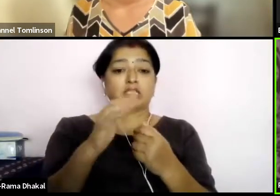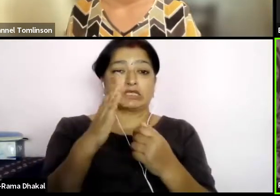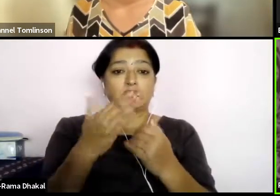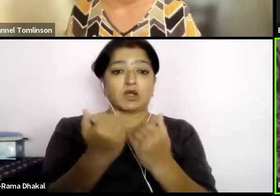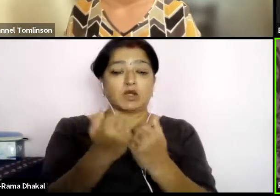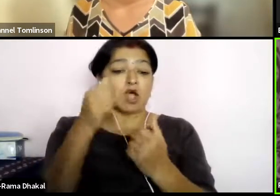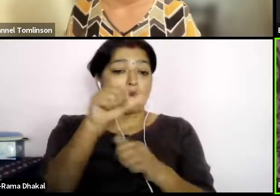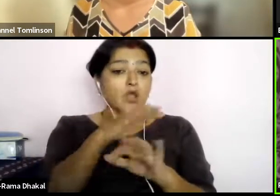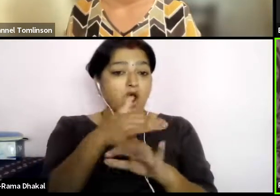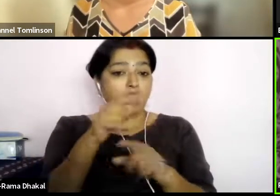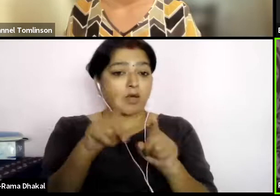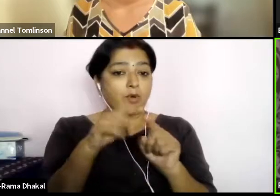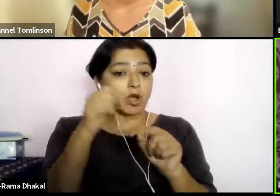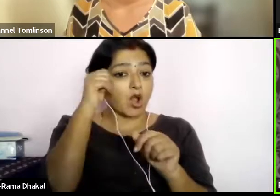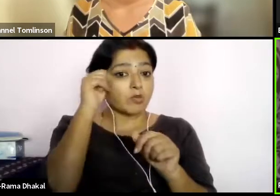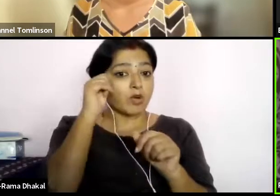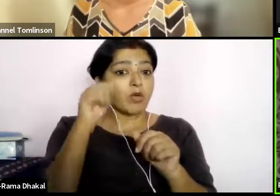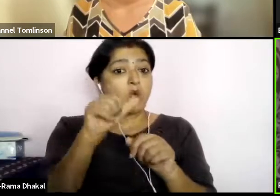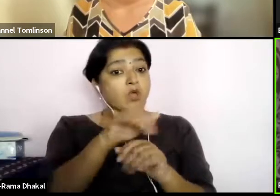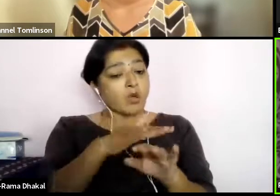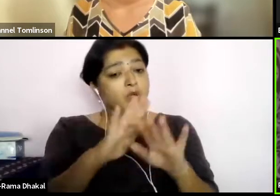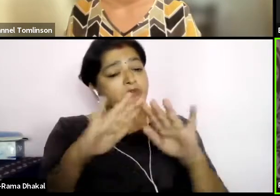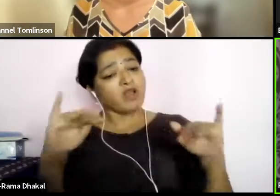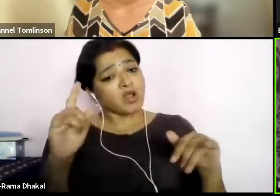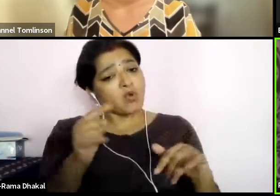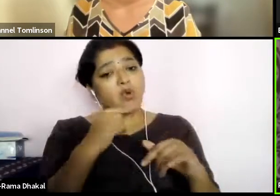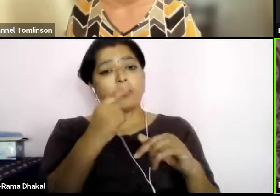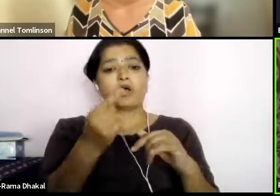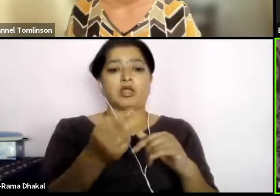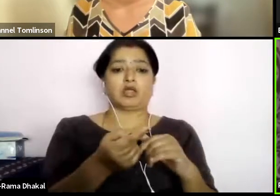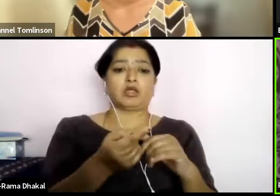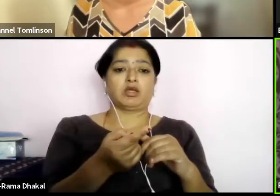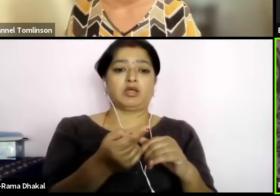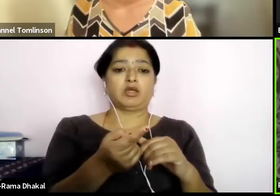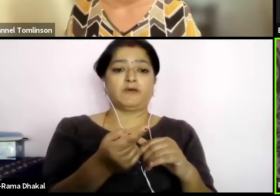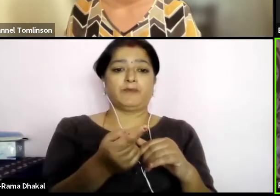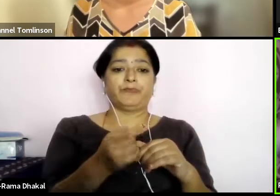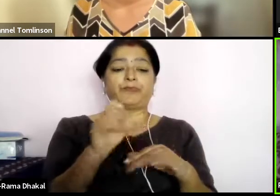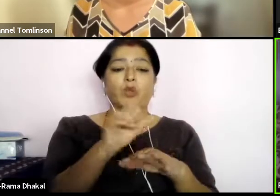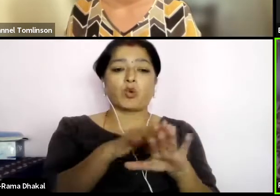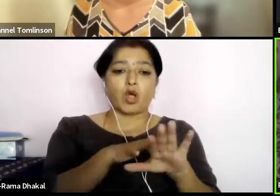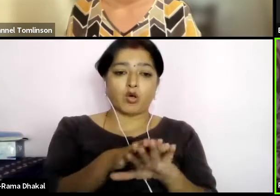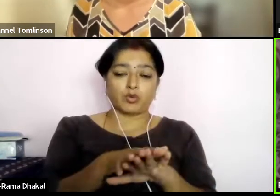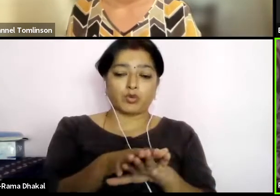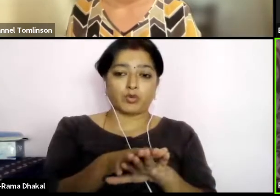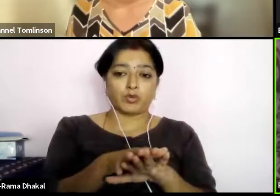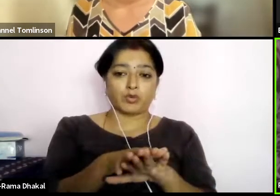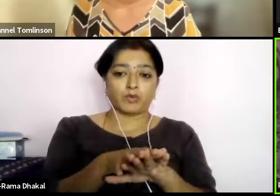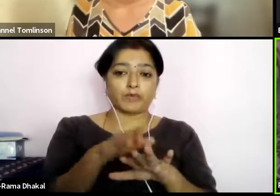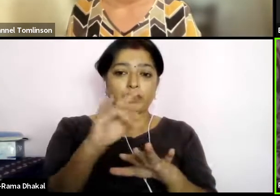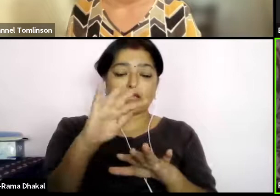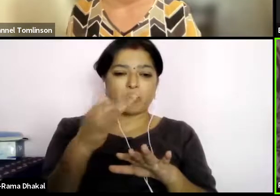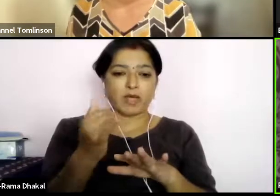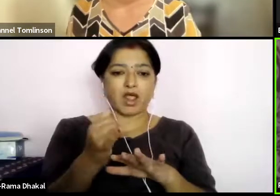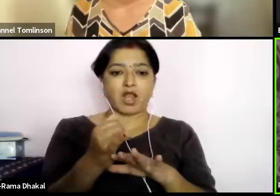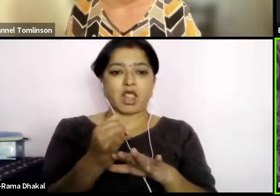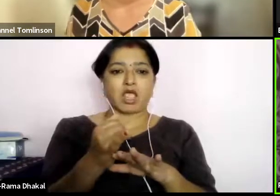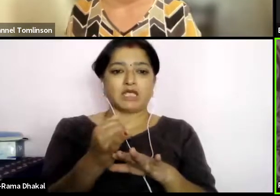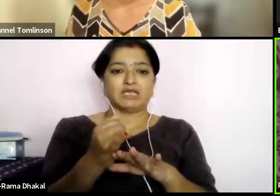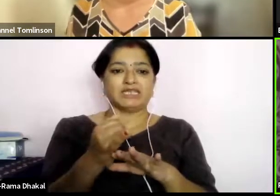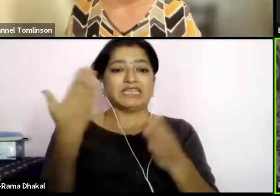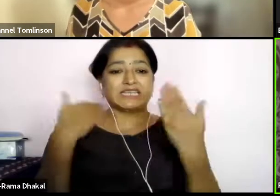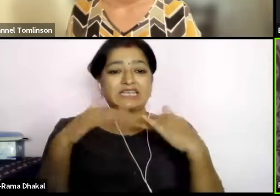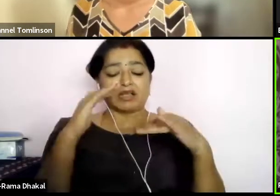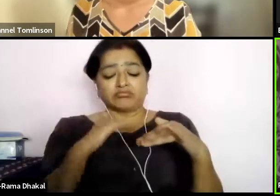normal for them to just sit and take abuse, and that they can be more.